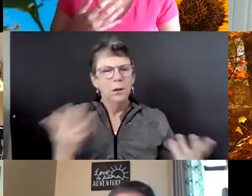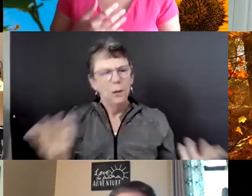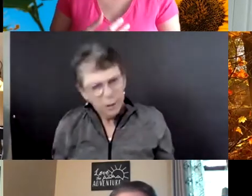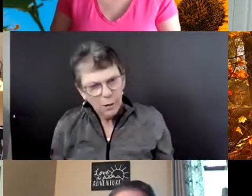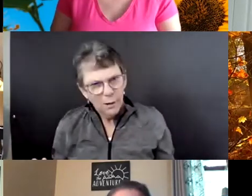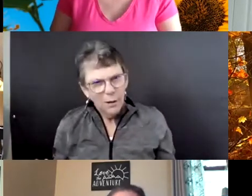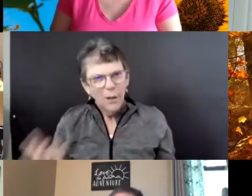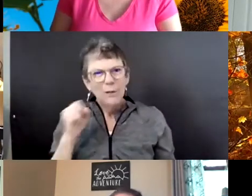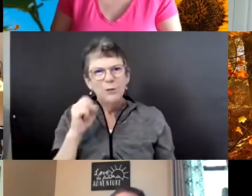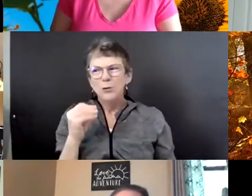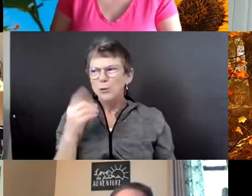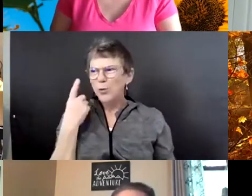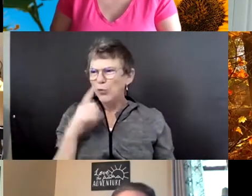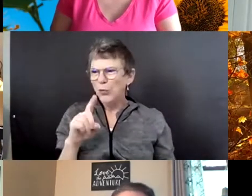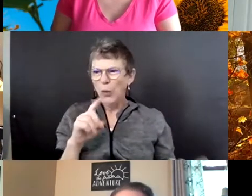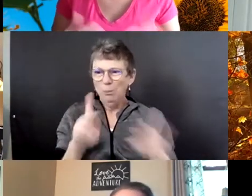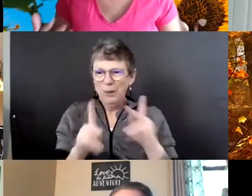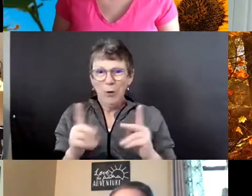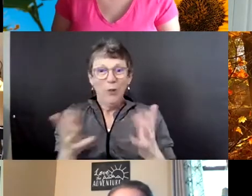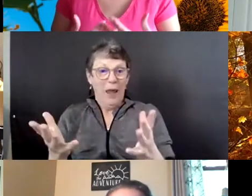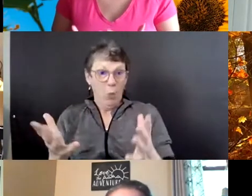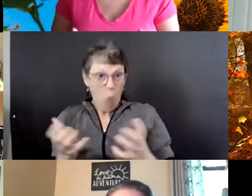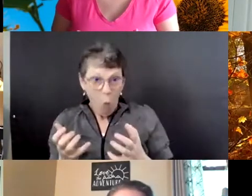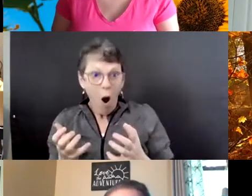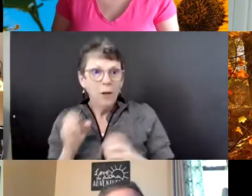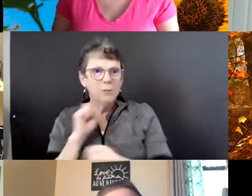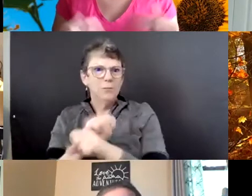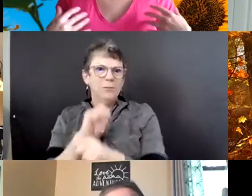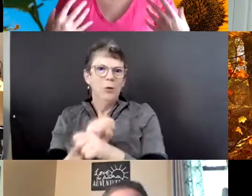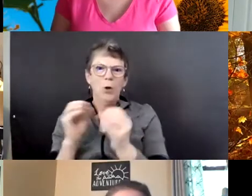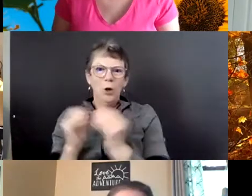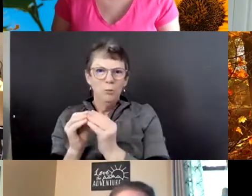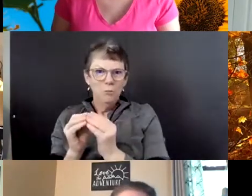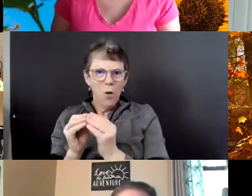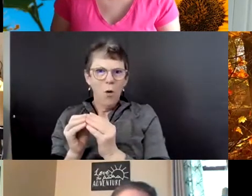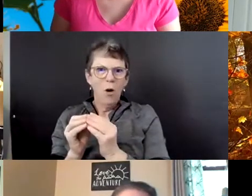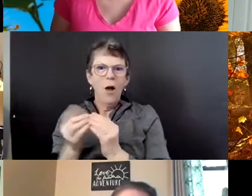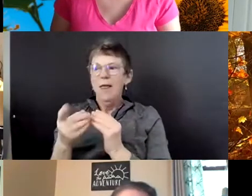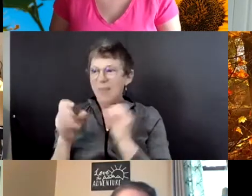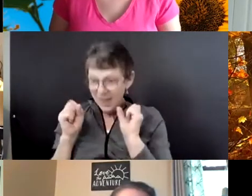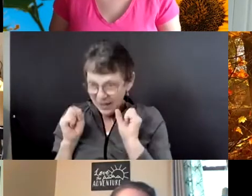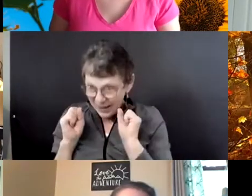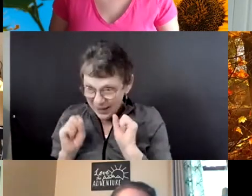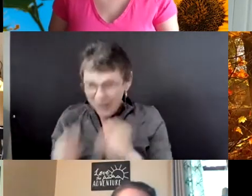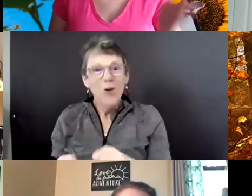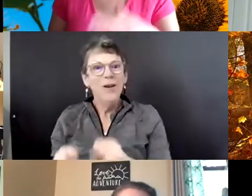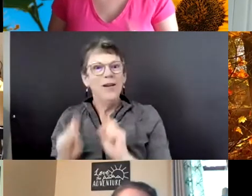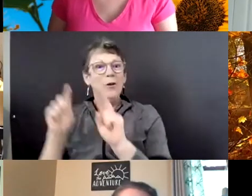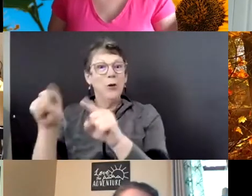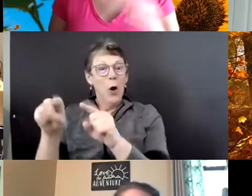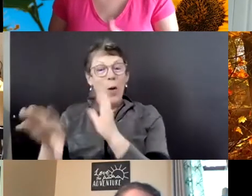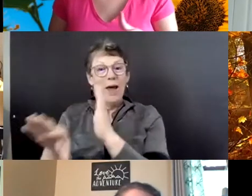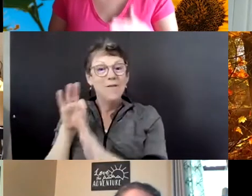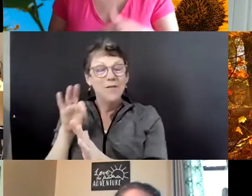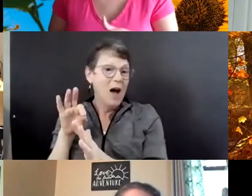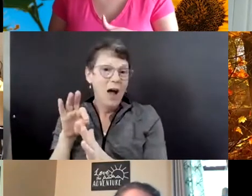to people who they would like to take on extra hours. They have the ability to take on extra hours to go after higher paying jobs, but those extra